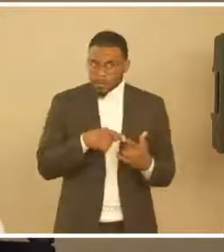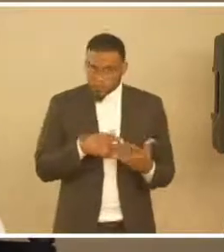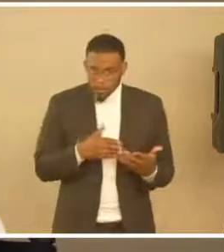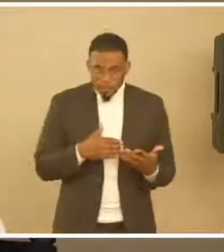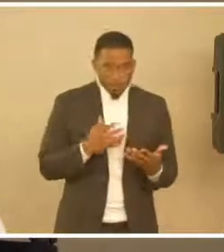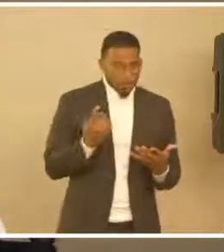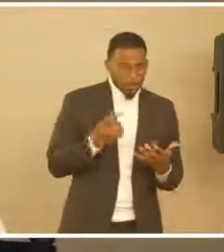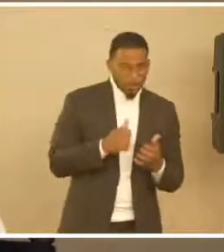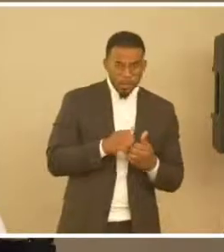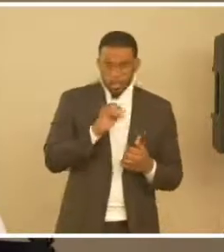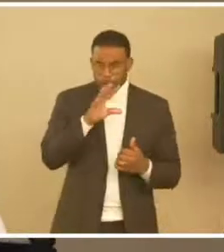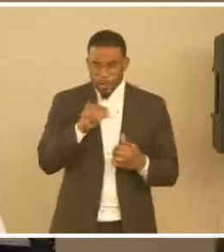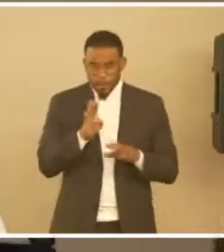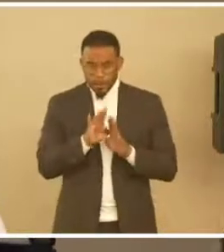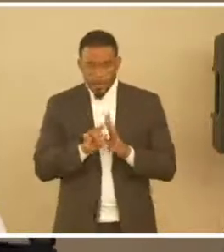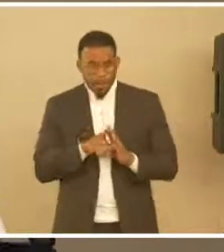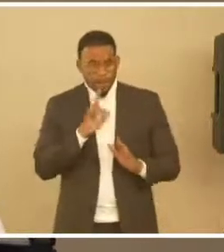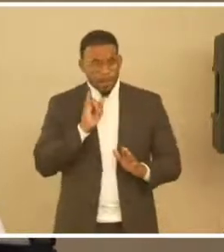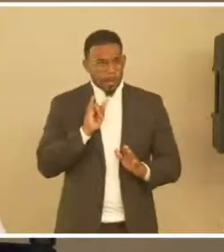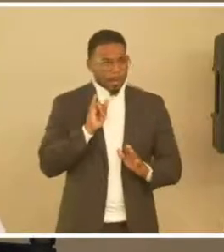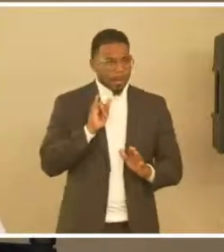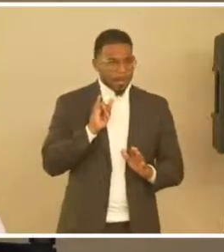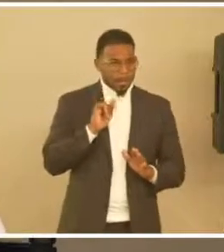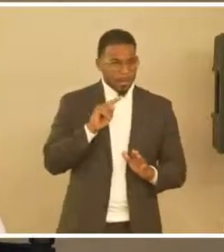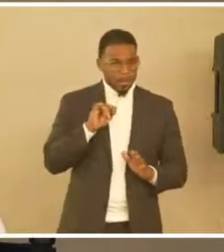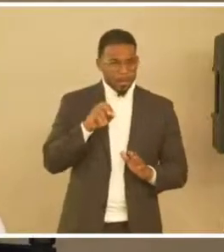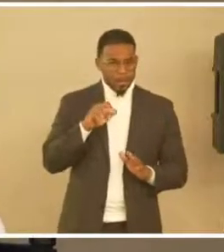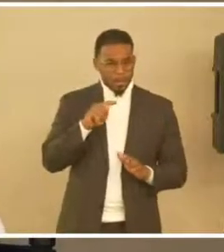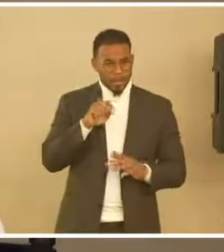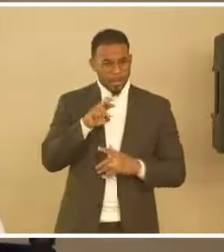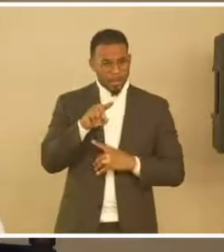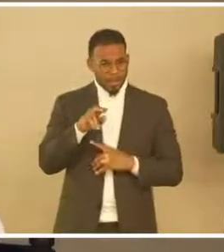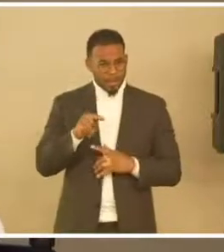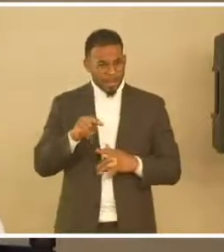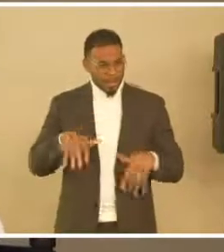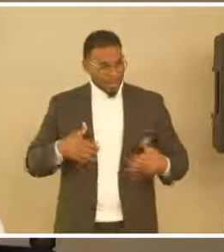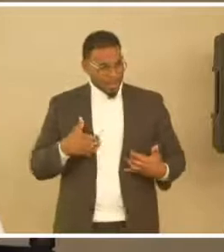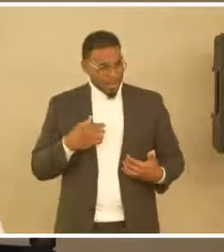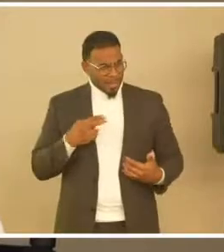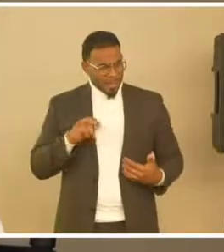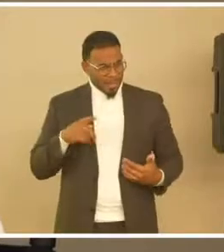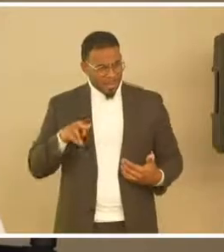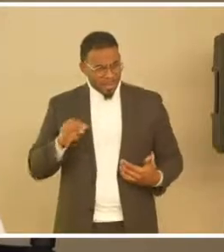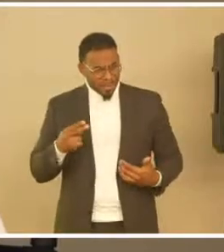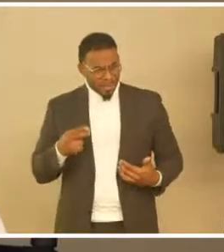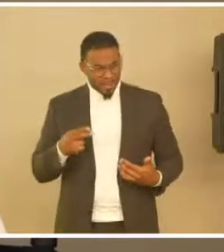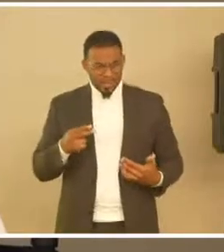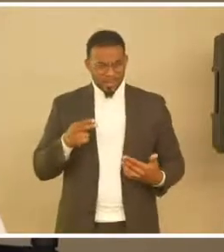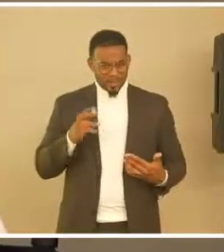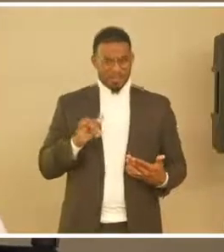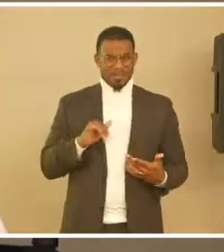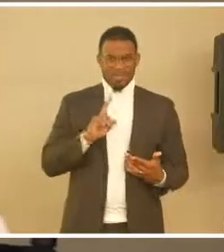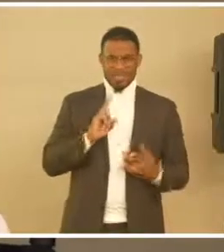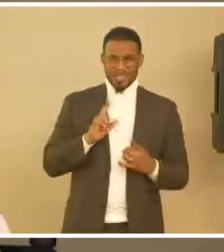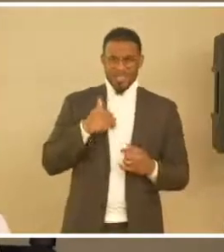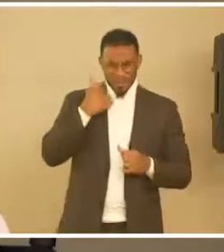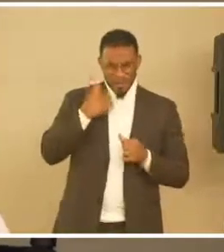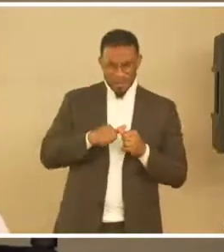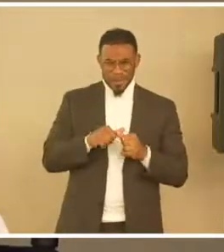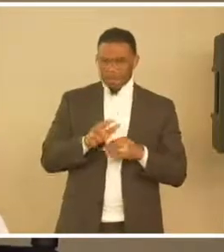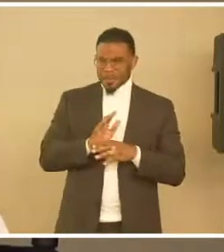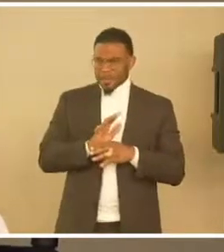you know, something with an African background was Tarzan and the monkey cheetah. They told, like, I